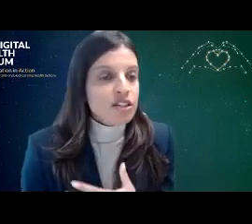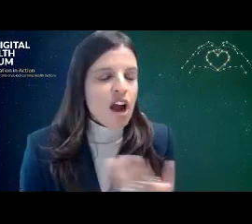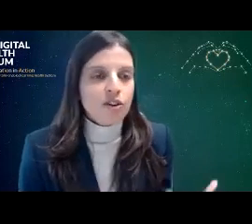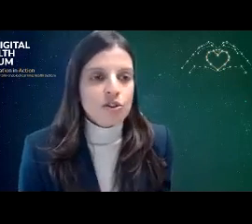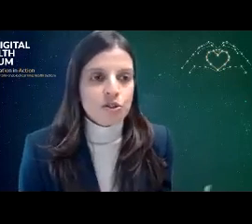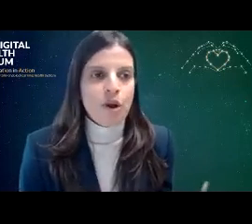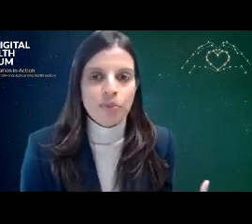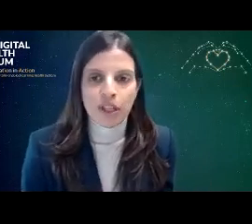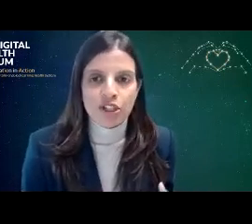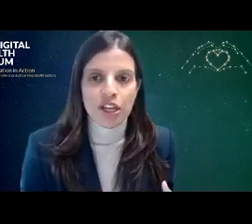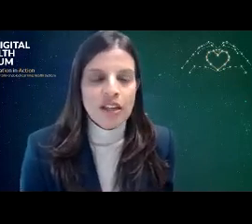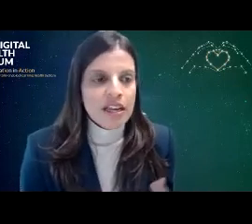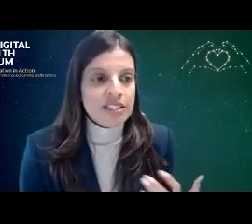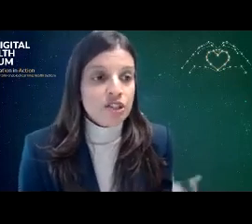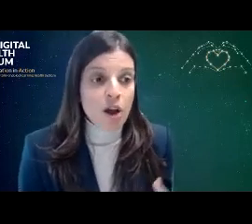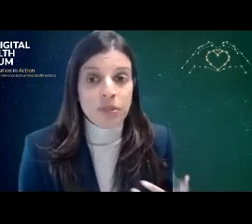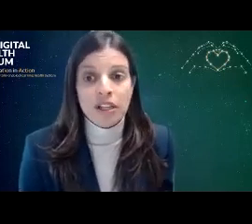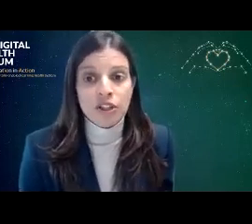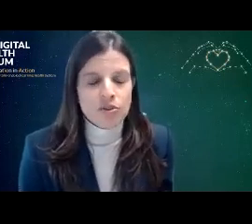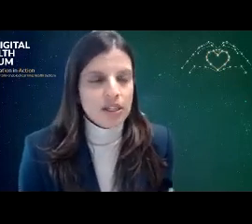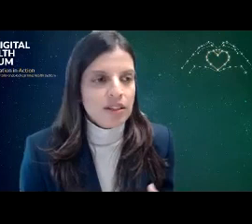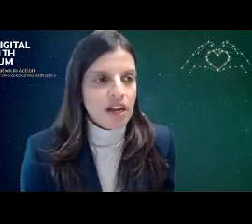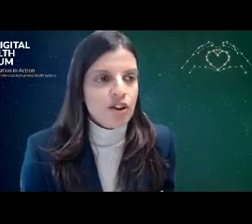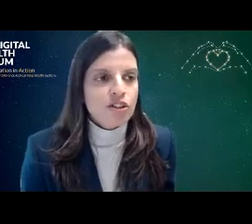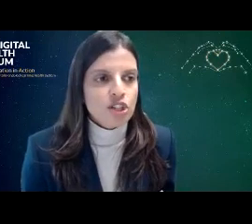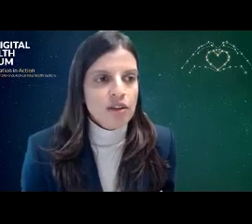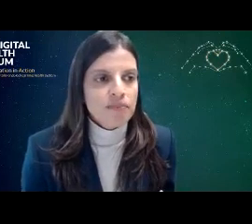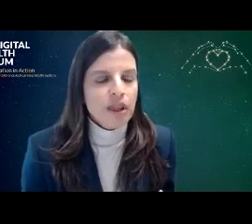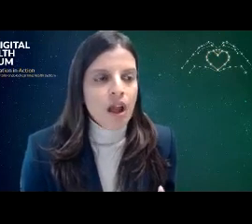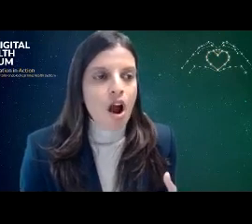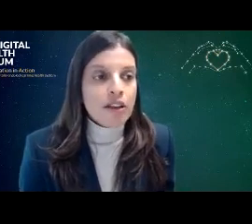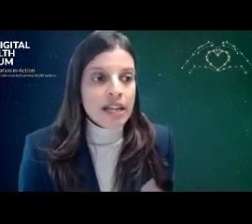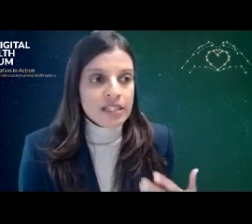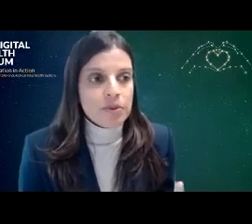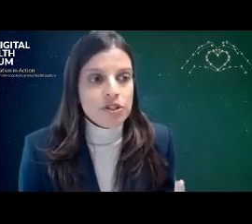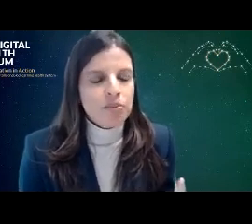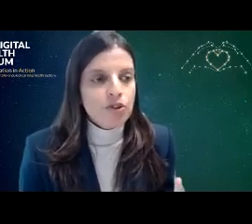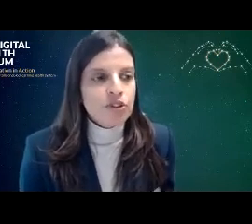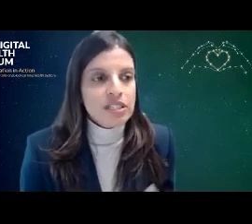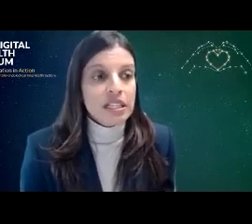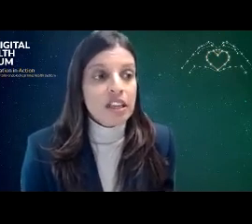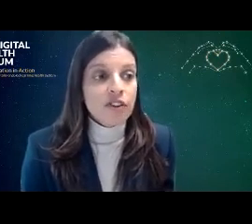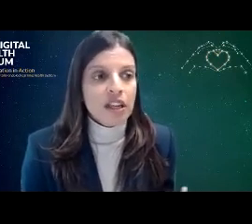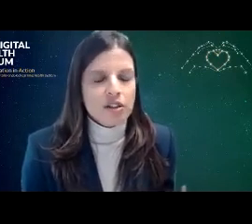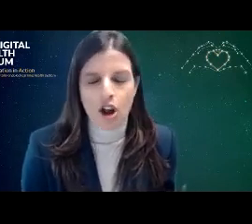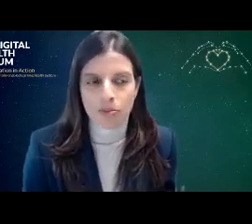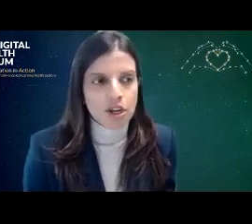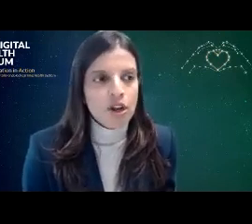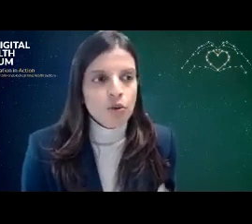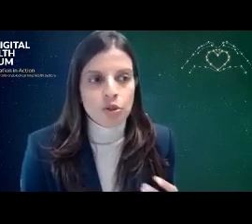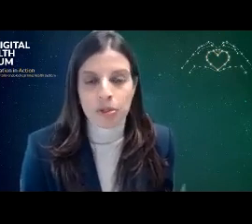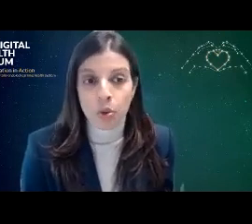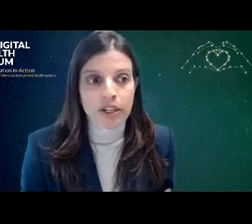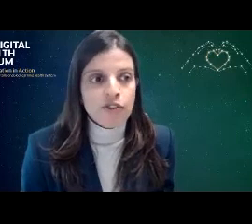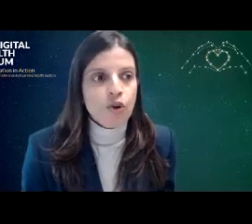of the entire user population is adopting and using the technology. Our next step is to move into significant